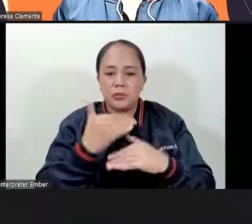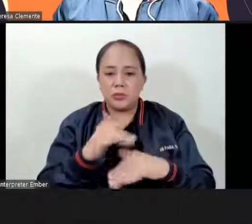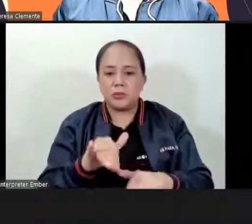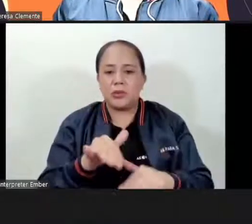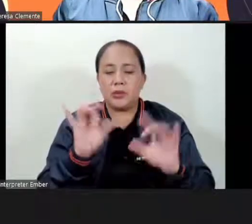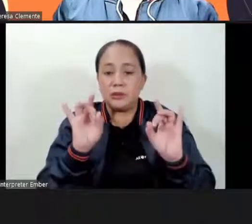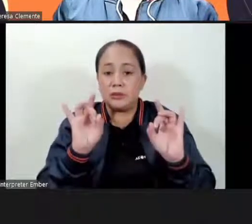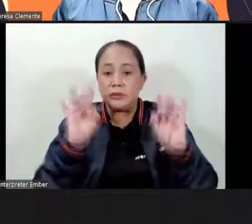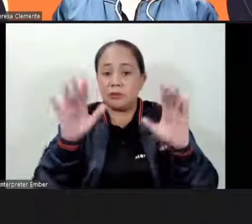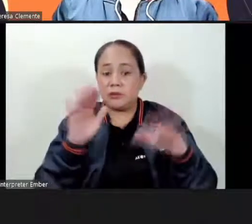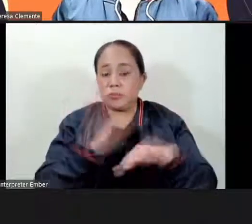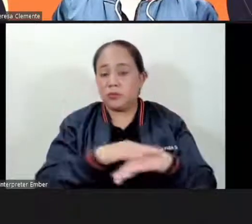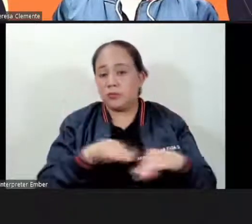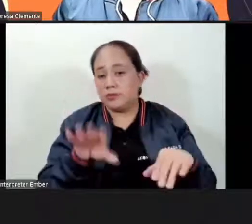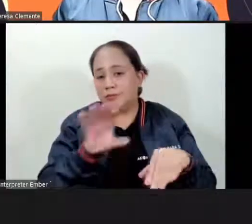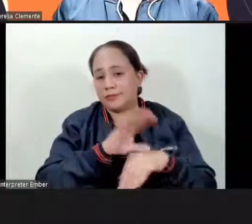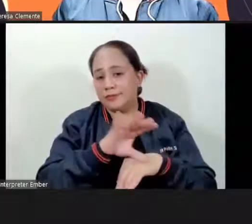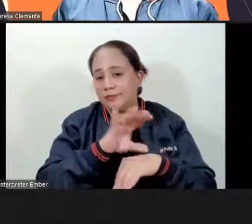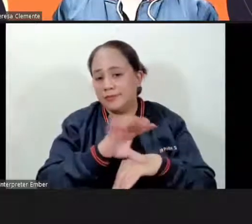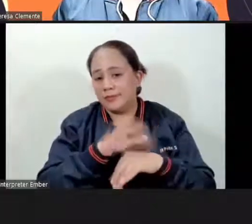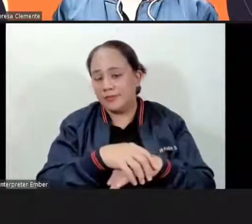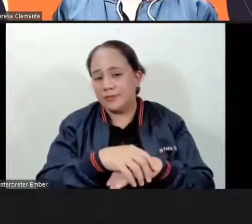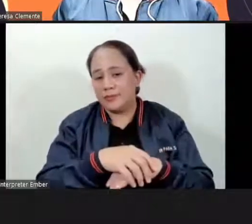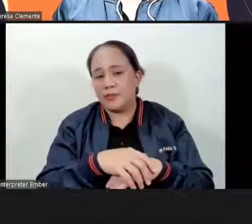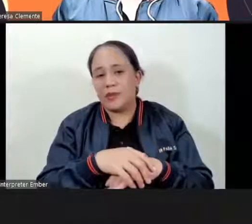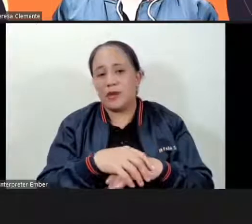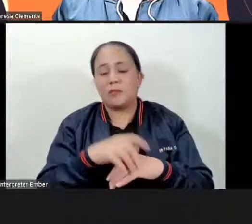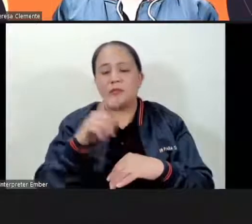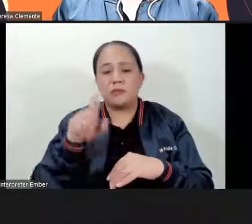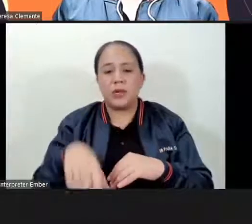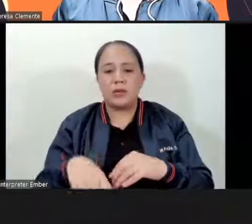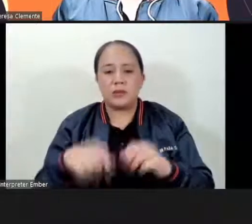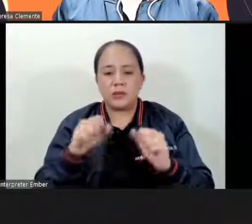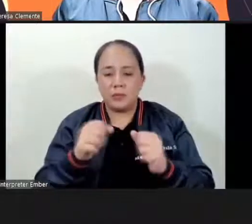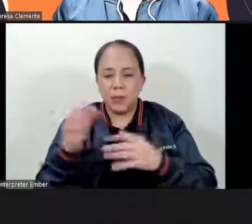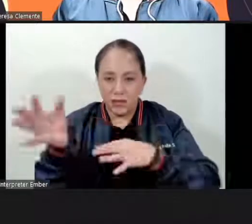of teleconsultation and telemedicine should be properly